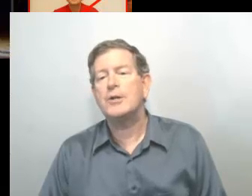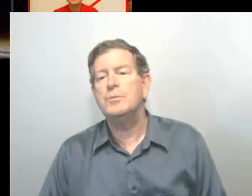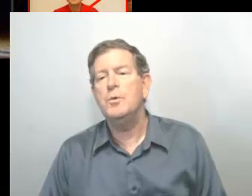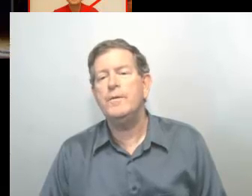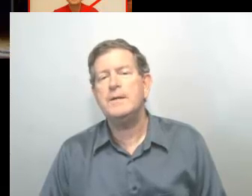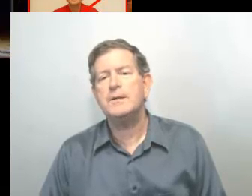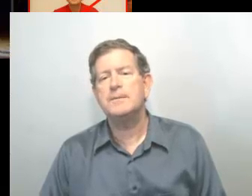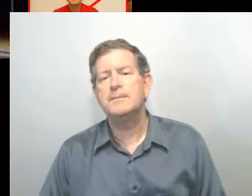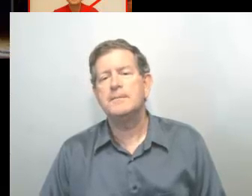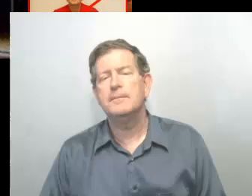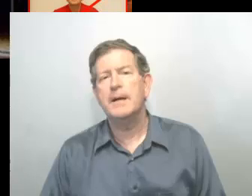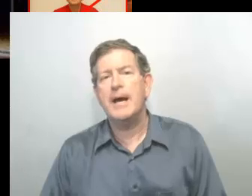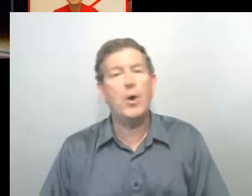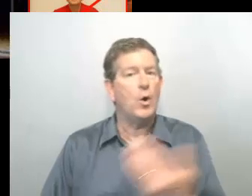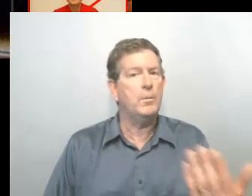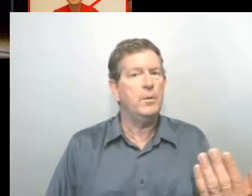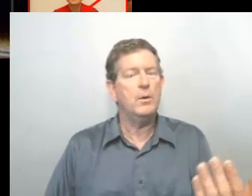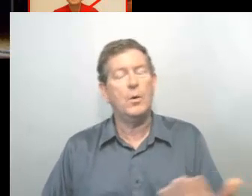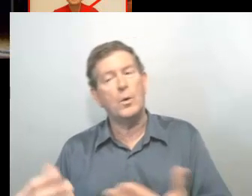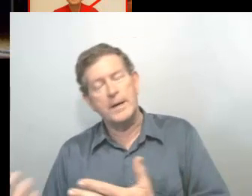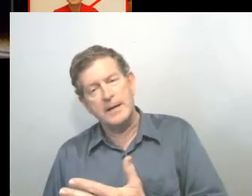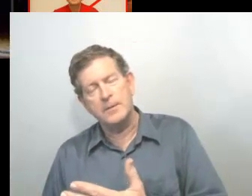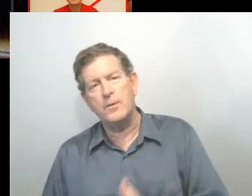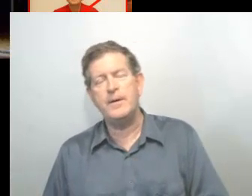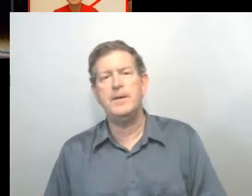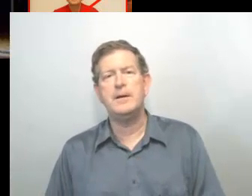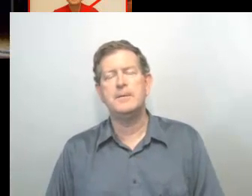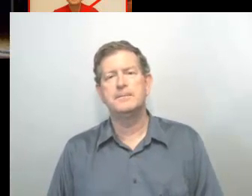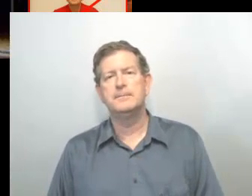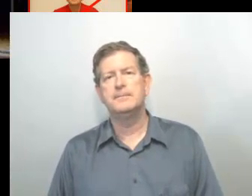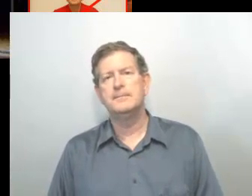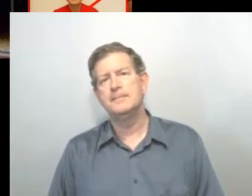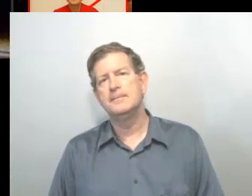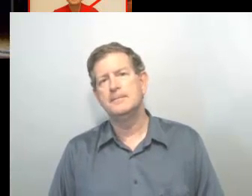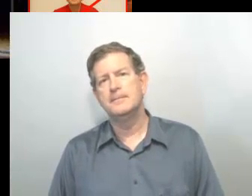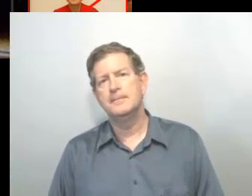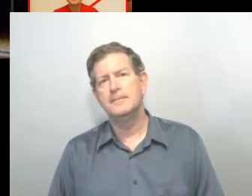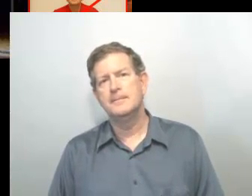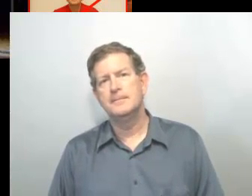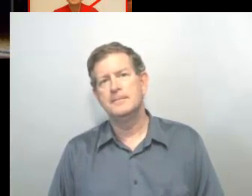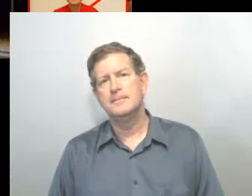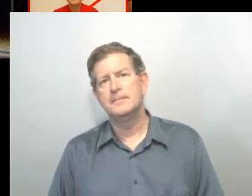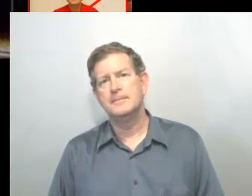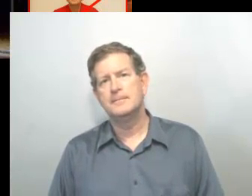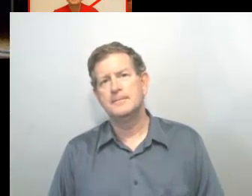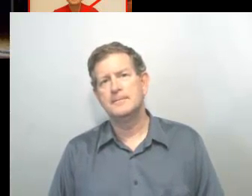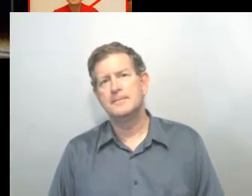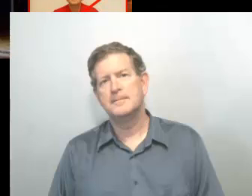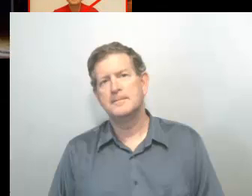Do you watch movies at home or in the movie theater?